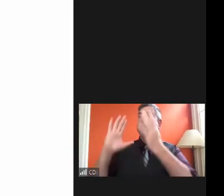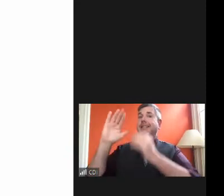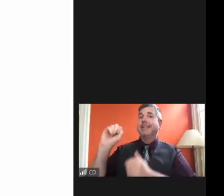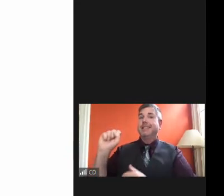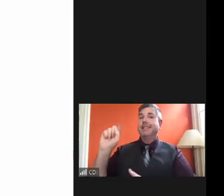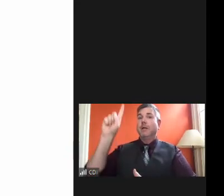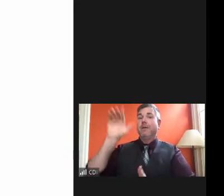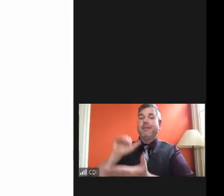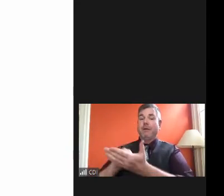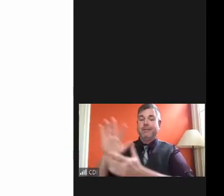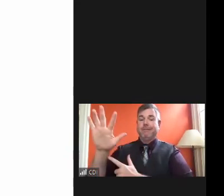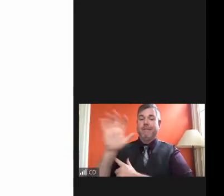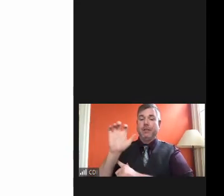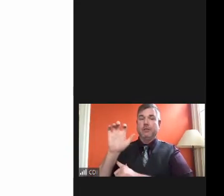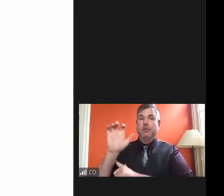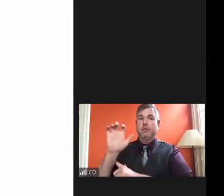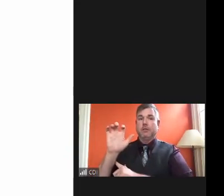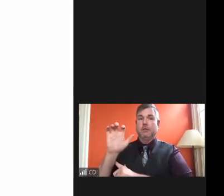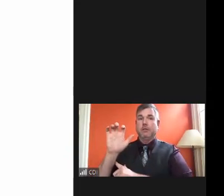at